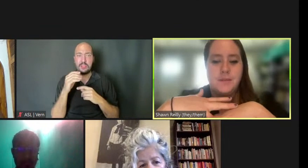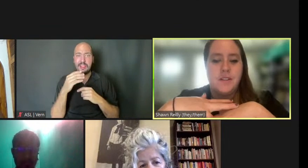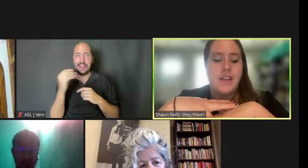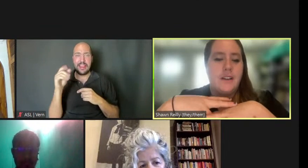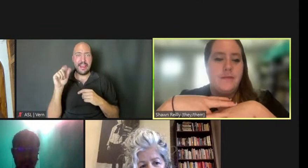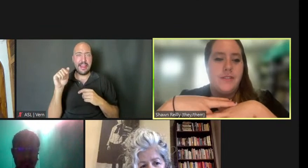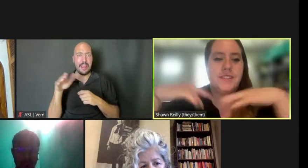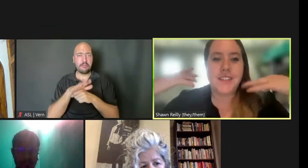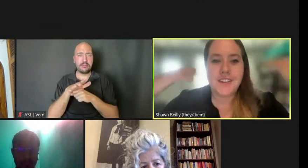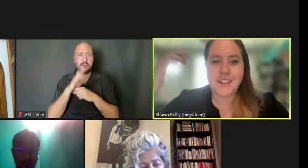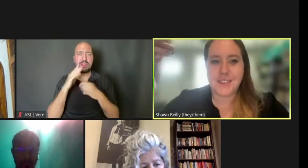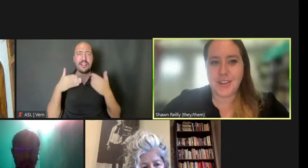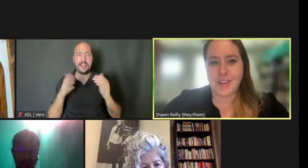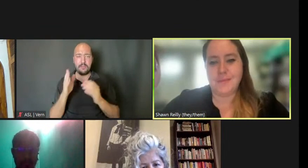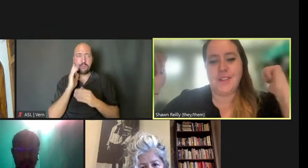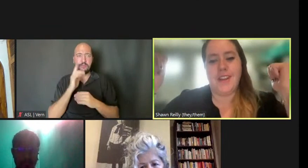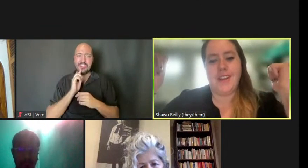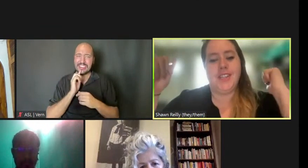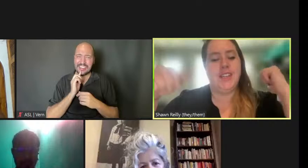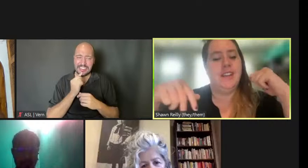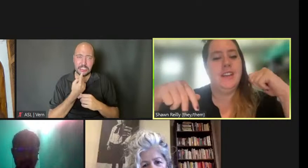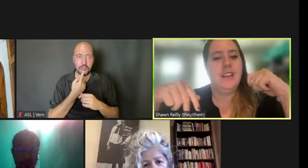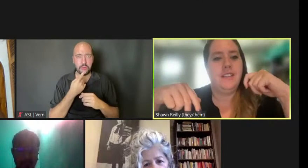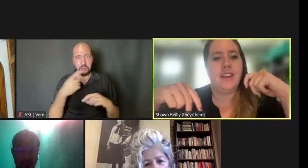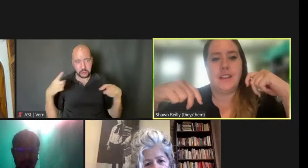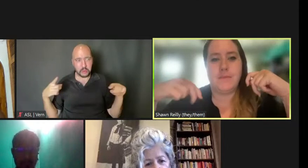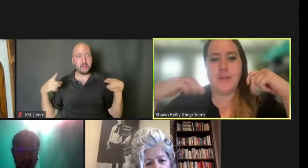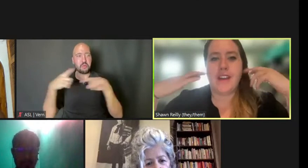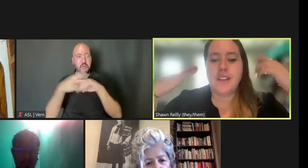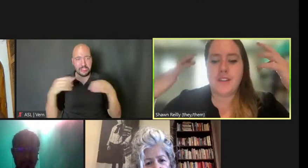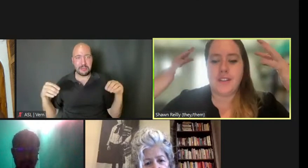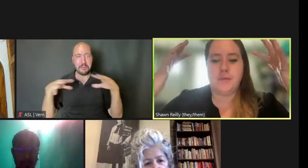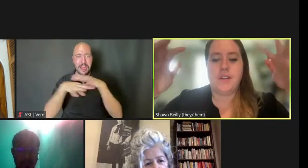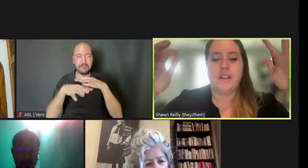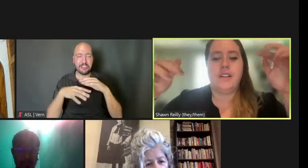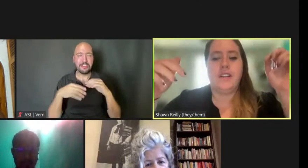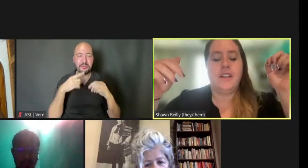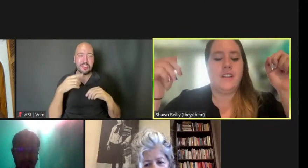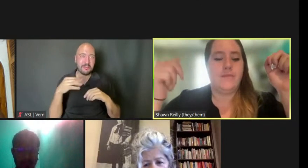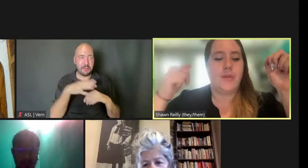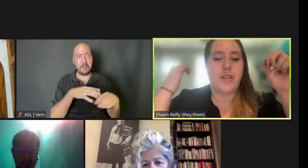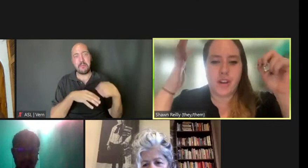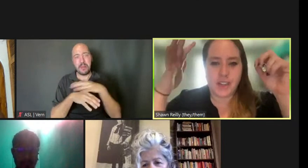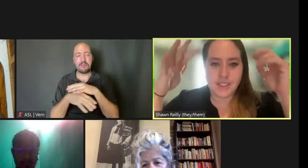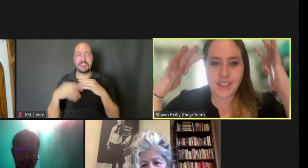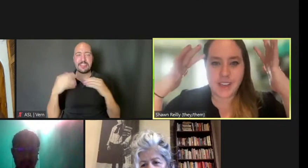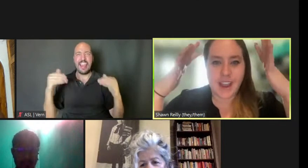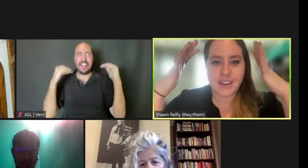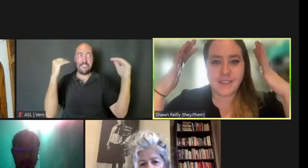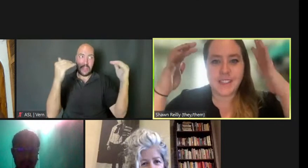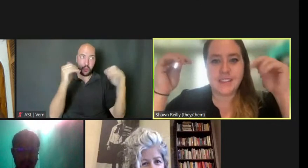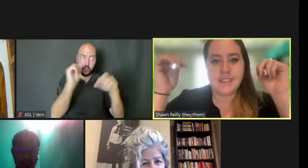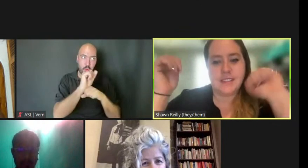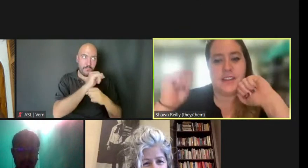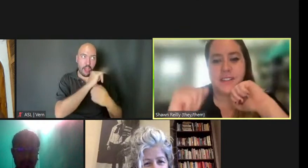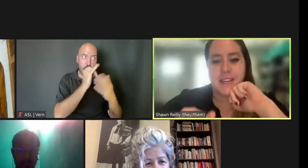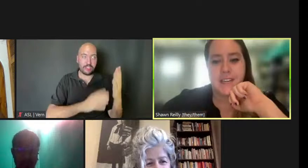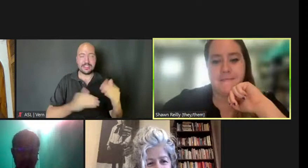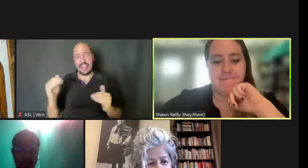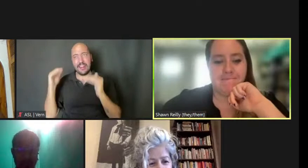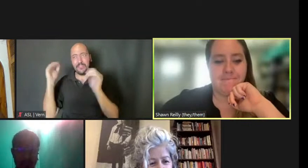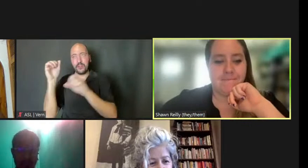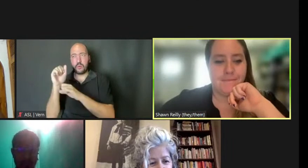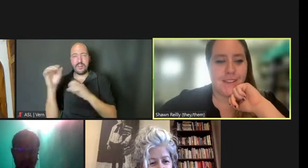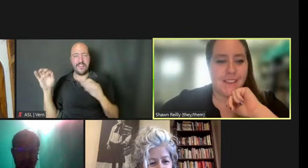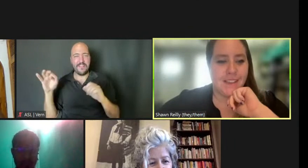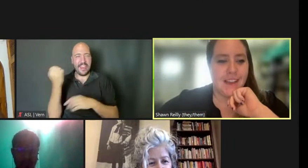lab space will allow for serious cross-pollination that can both elevate the work of both artists and activists in our